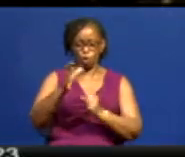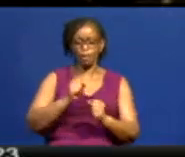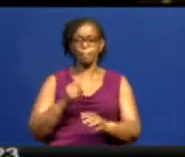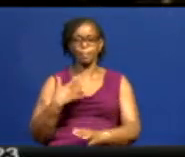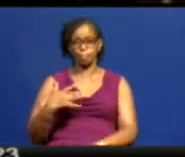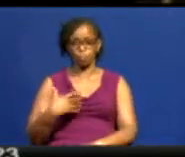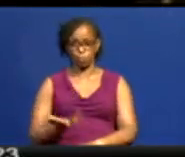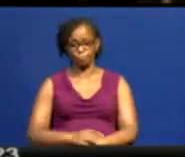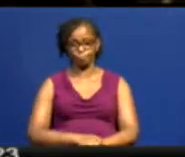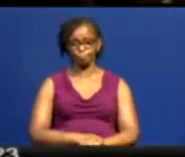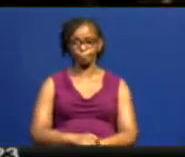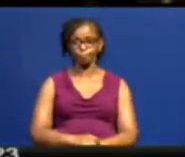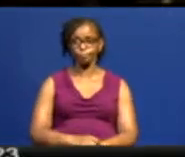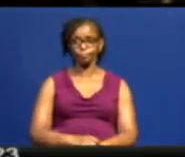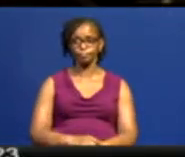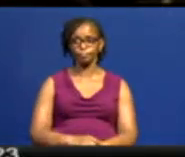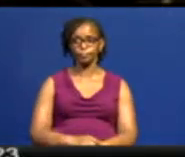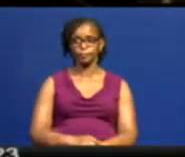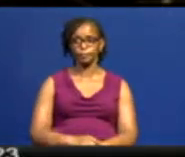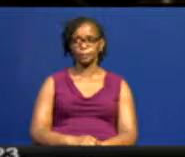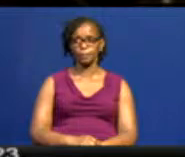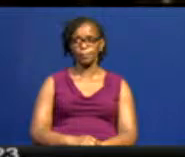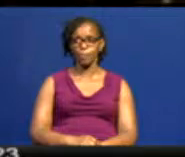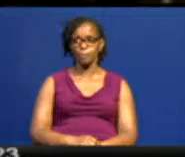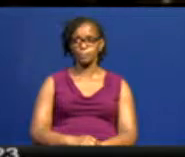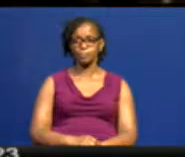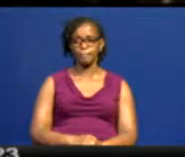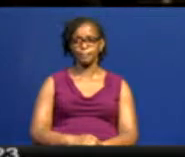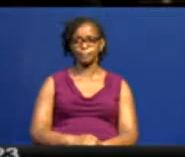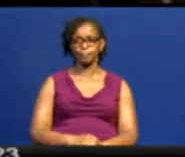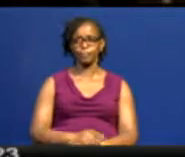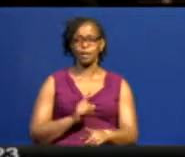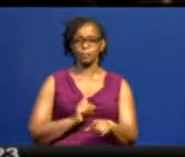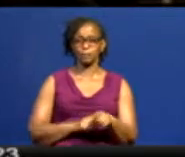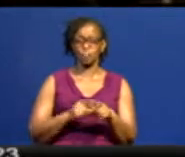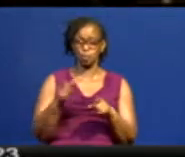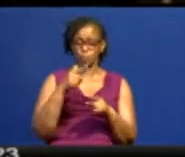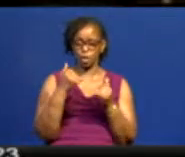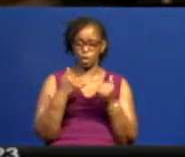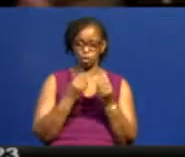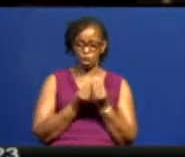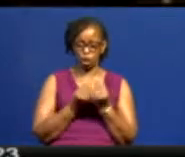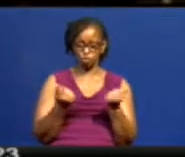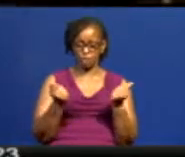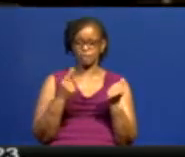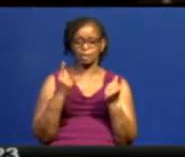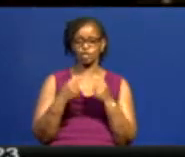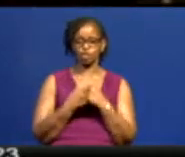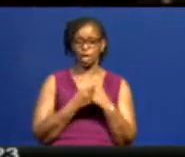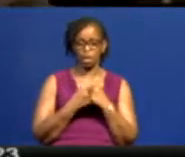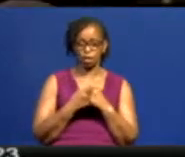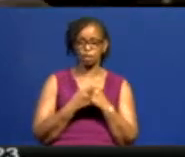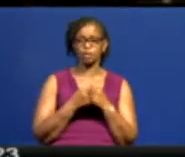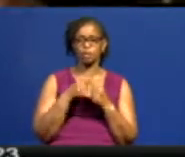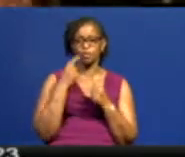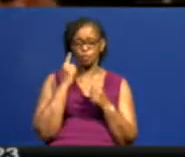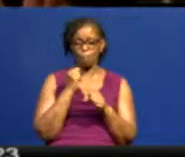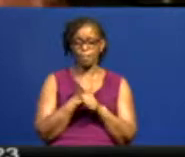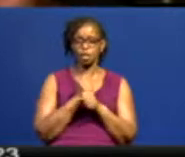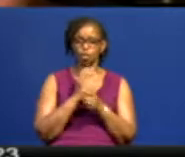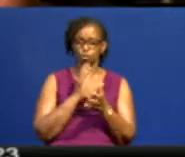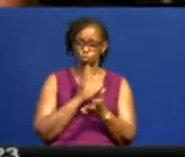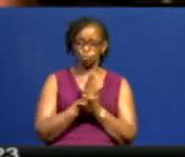Mr. Speaker, I also want to say this. As we address the issue of aligning and making our taxation